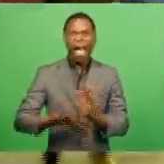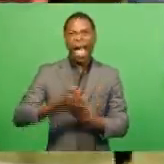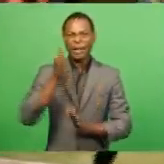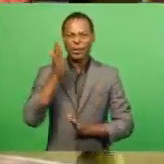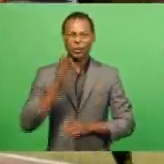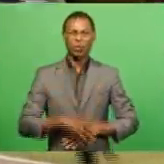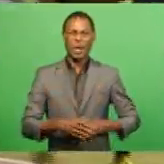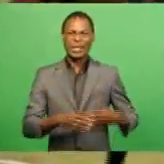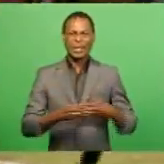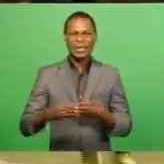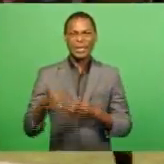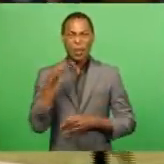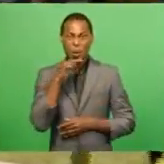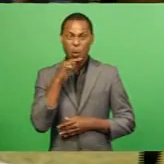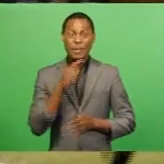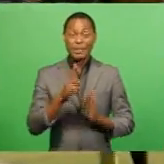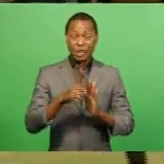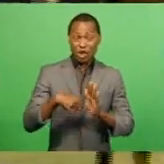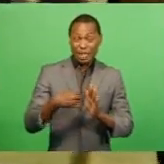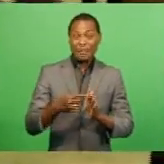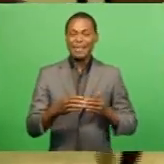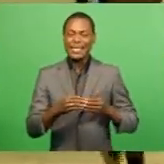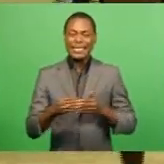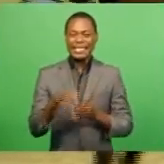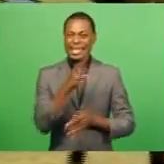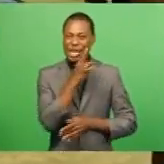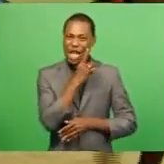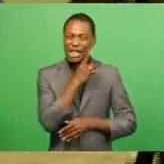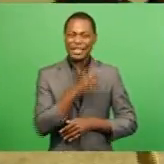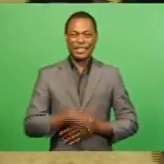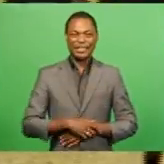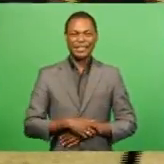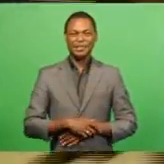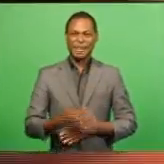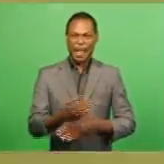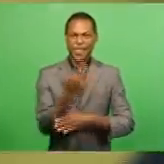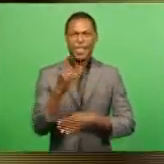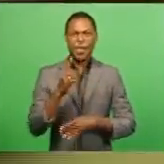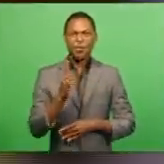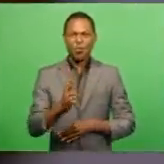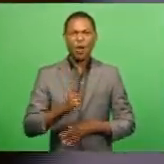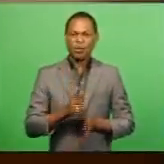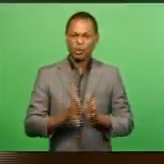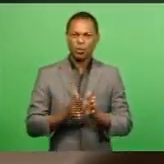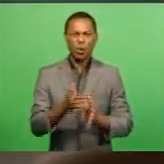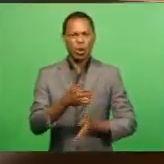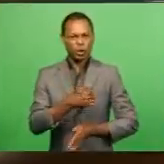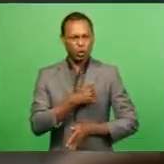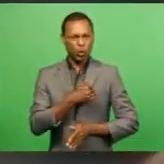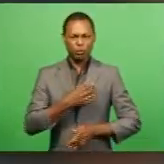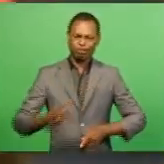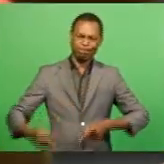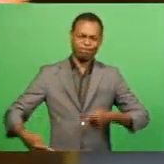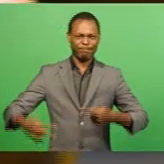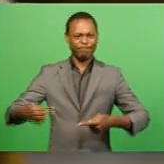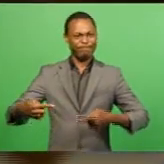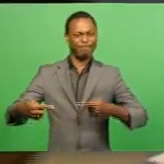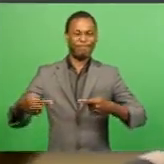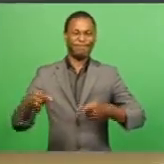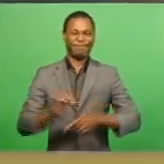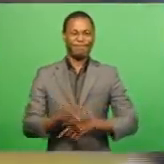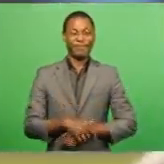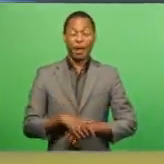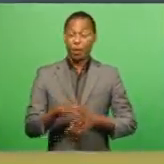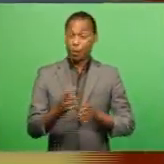while Jasper Williams High School leads the girls division after day 1 of the Lautoka Zone competition at Churchill Park.